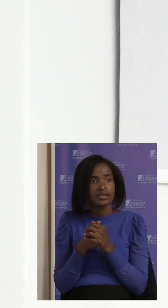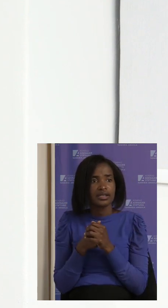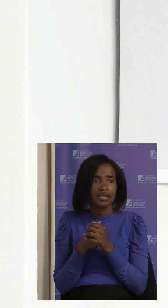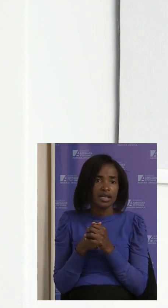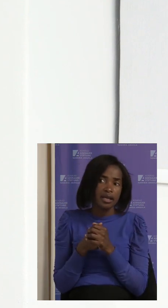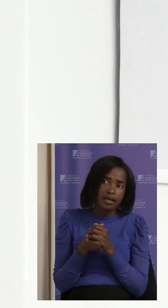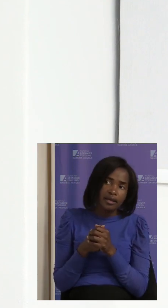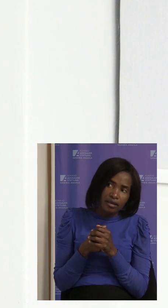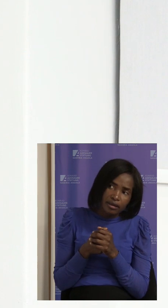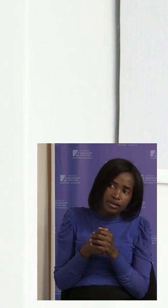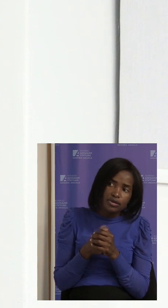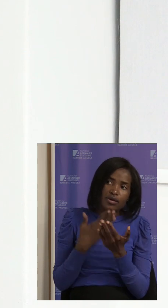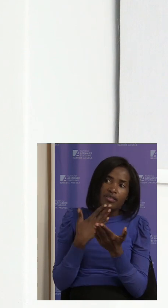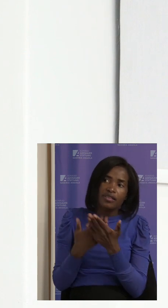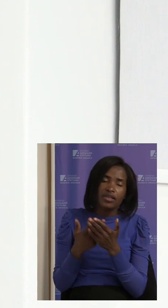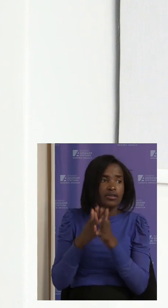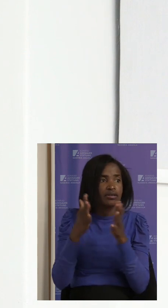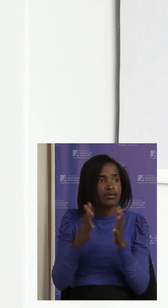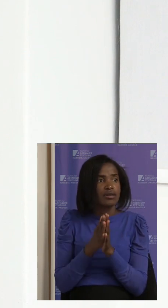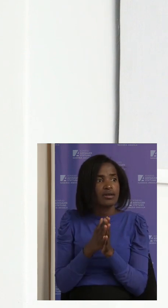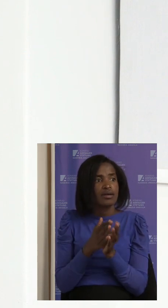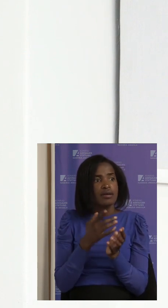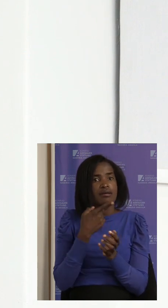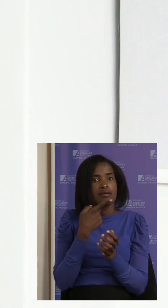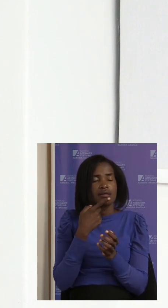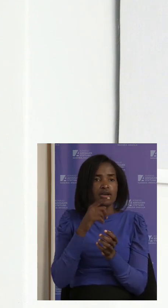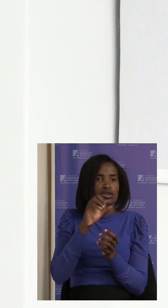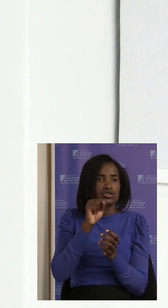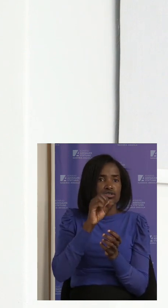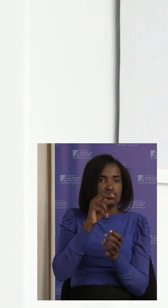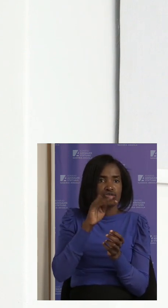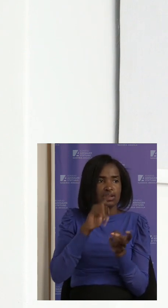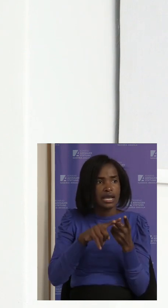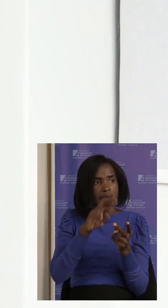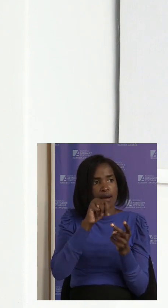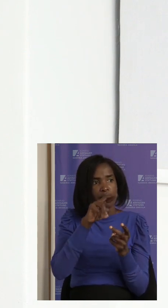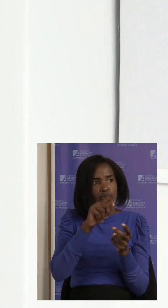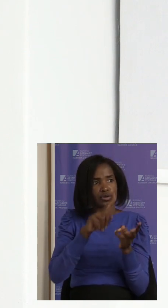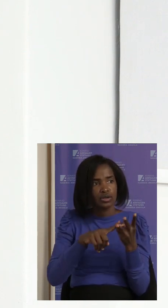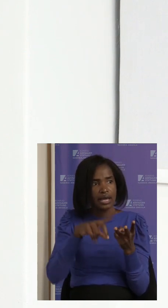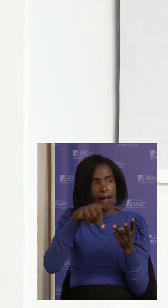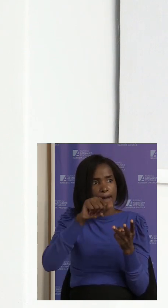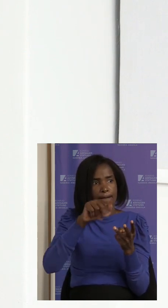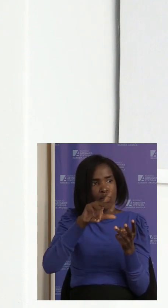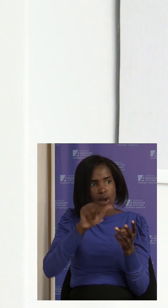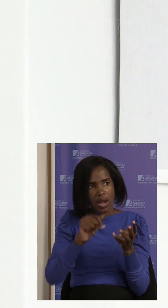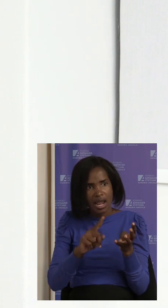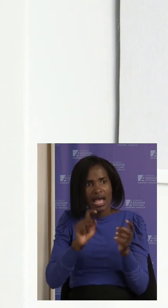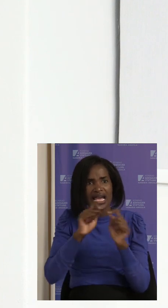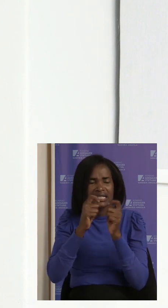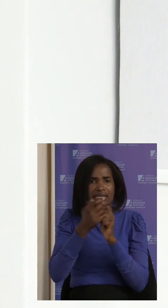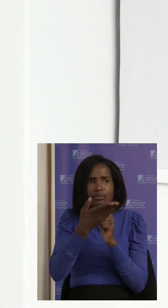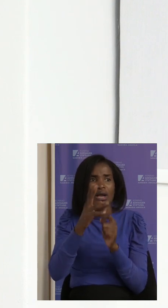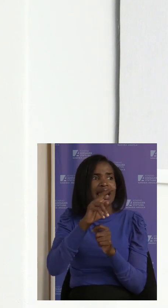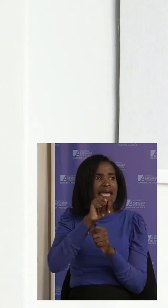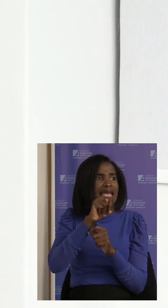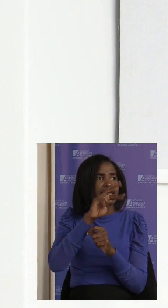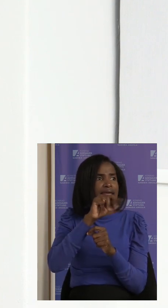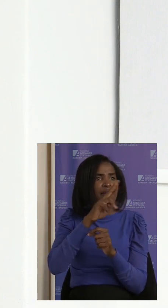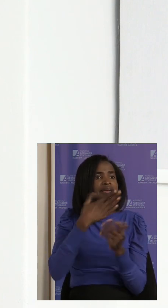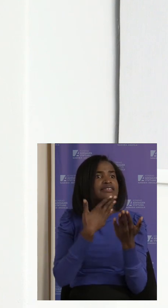and the Mr. Viljo Motorta and Sonja Poller and the rest of the team, and also to NMH